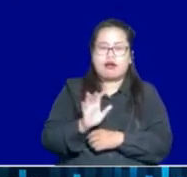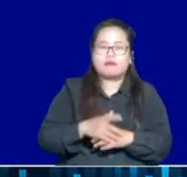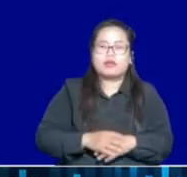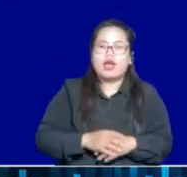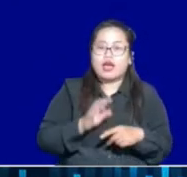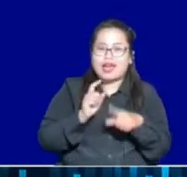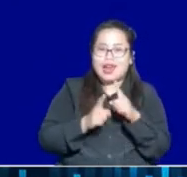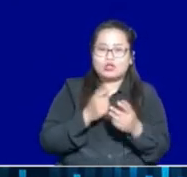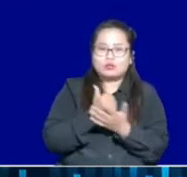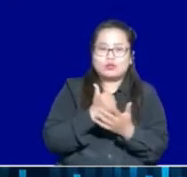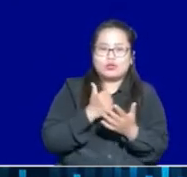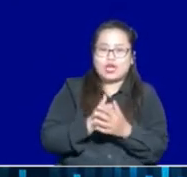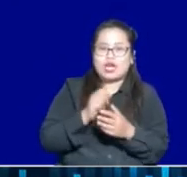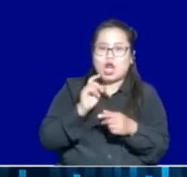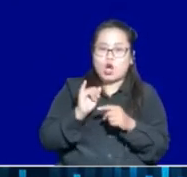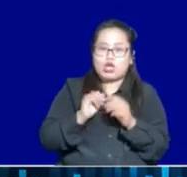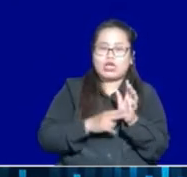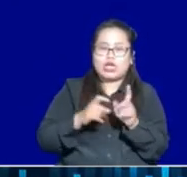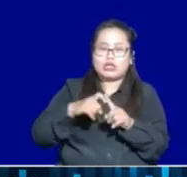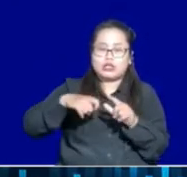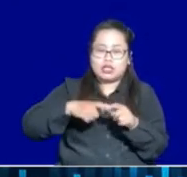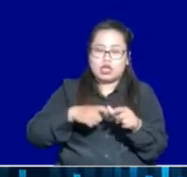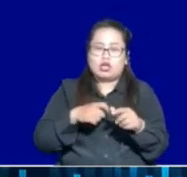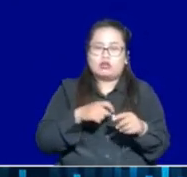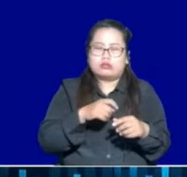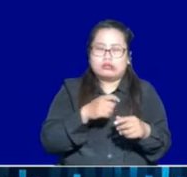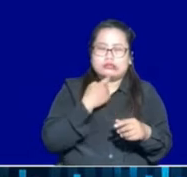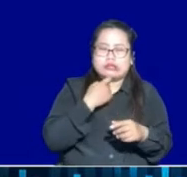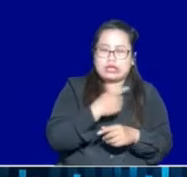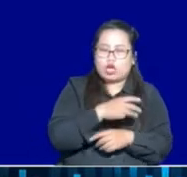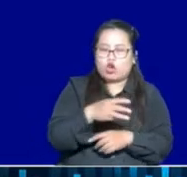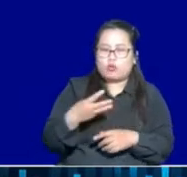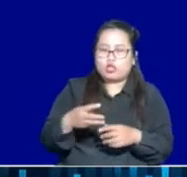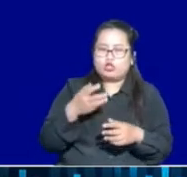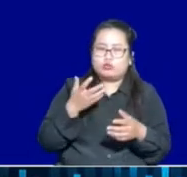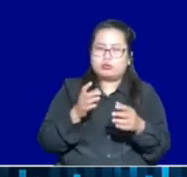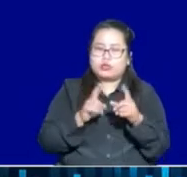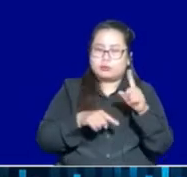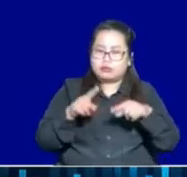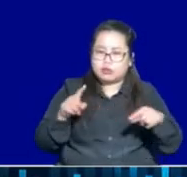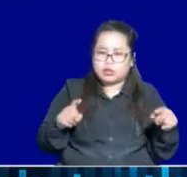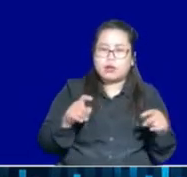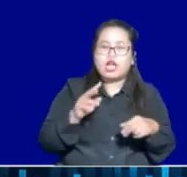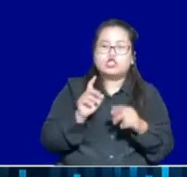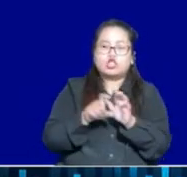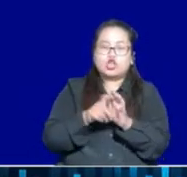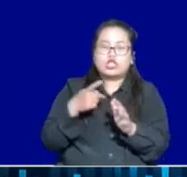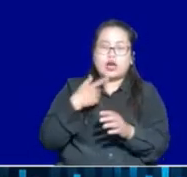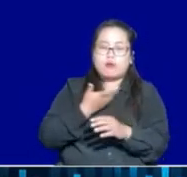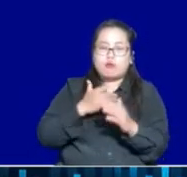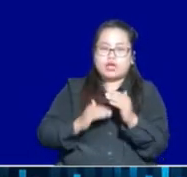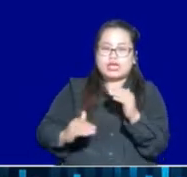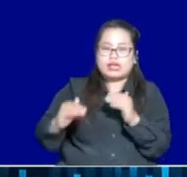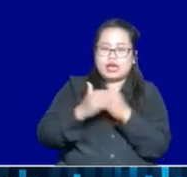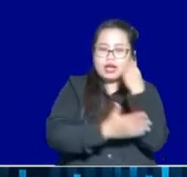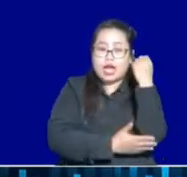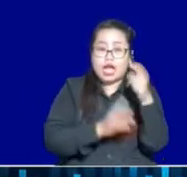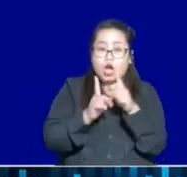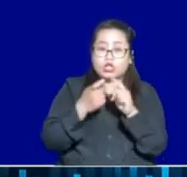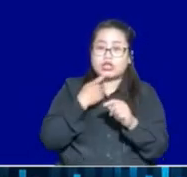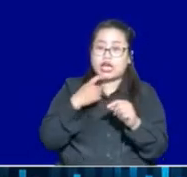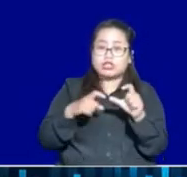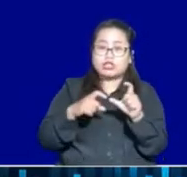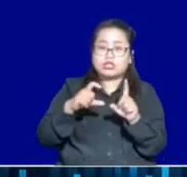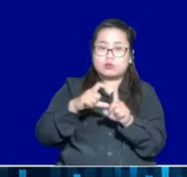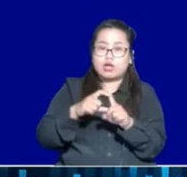rich countries are. And you see, controlling for natural resources, the more letters you have, if you want, on the